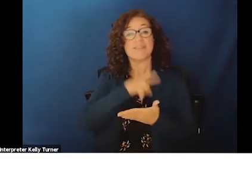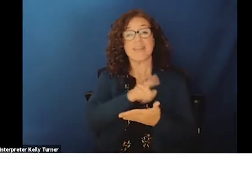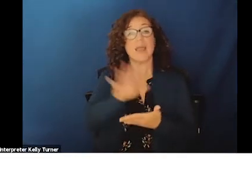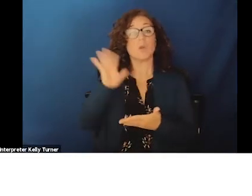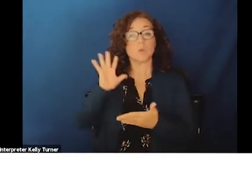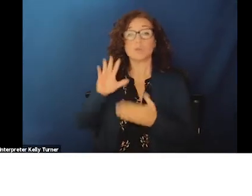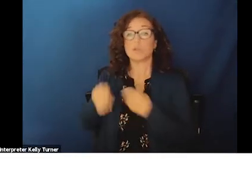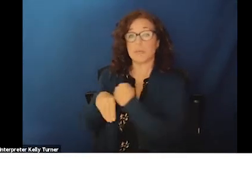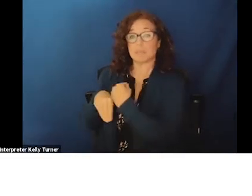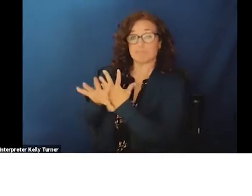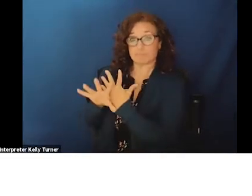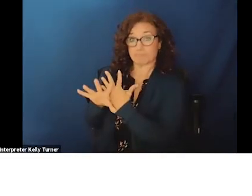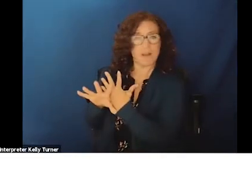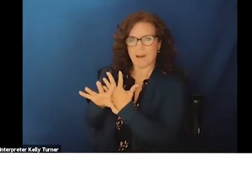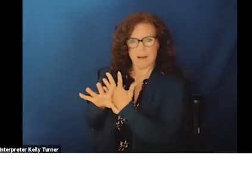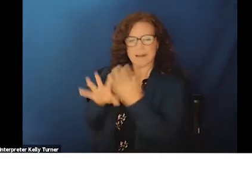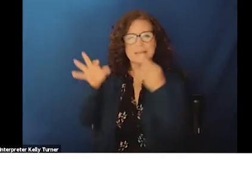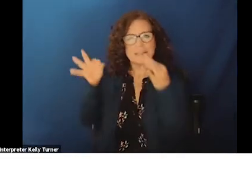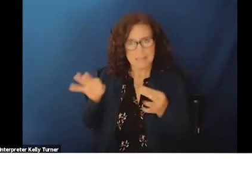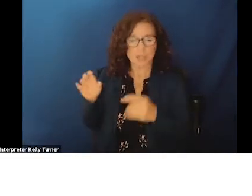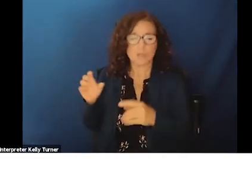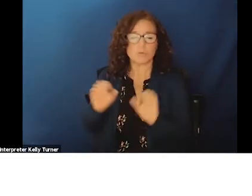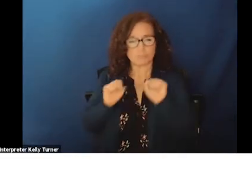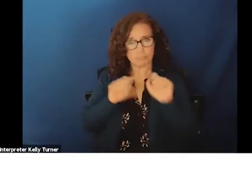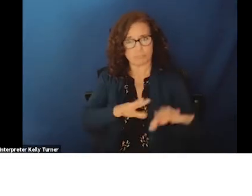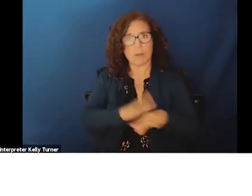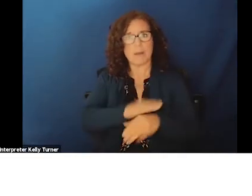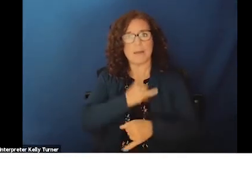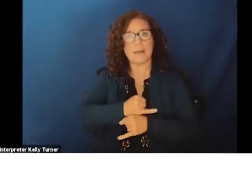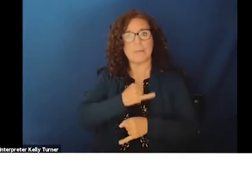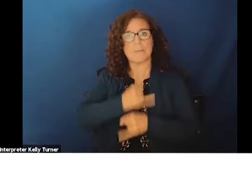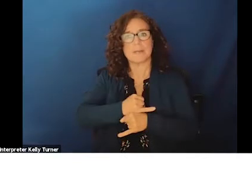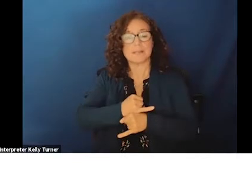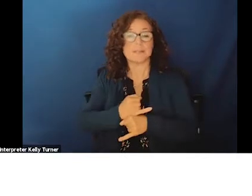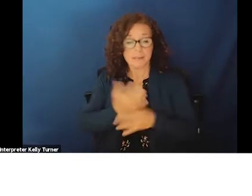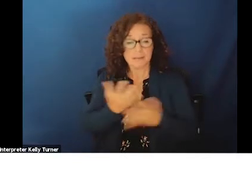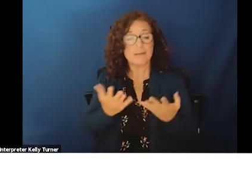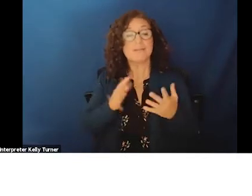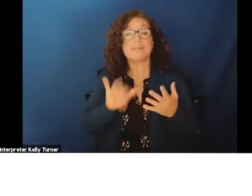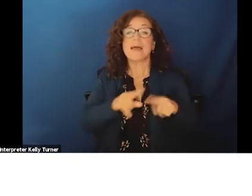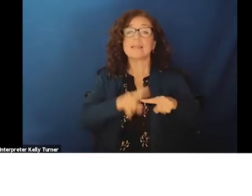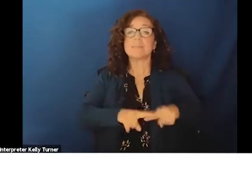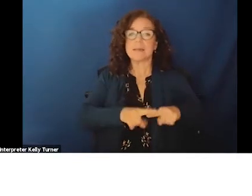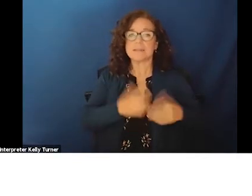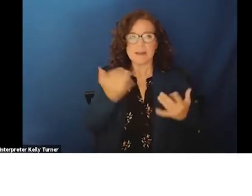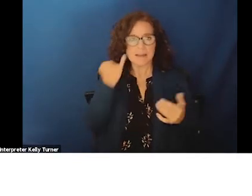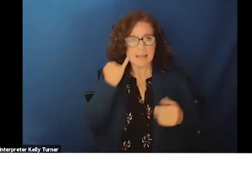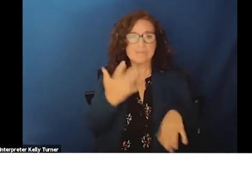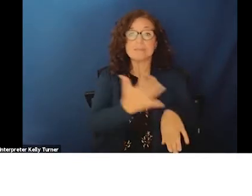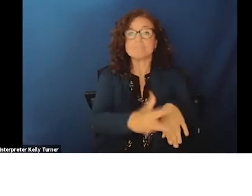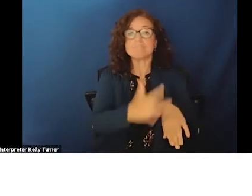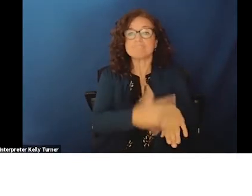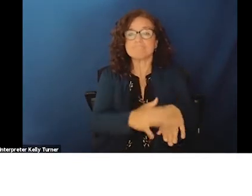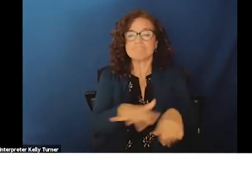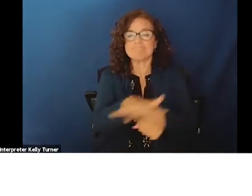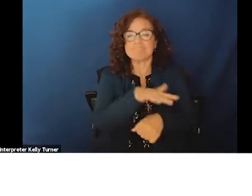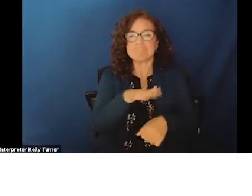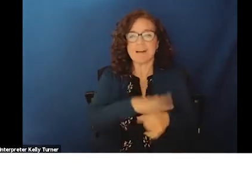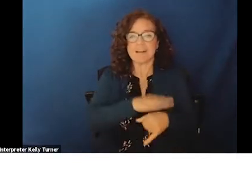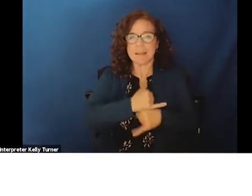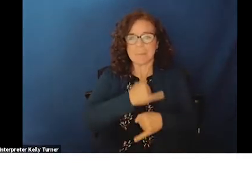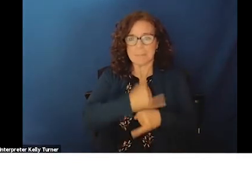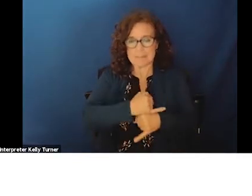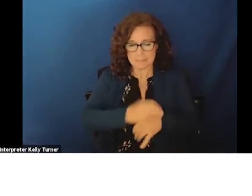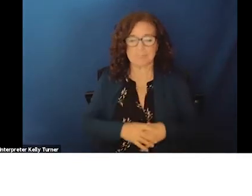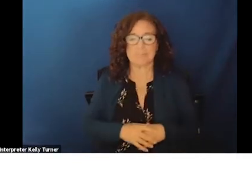learning to in-person based on availability and capacity, of course. We have also been able to